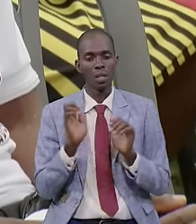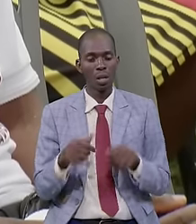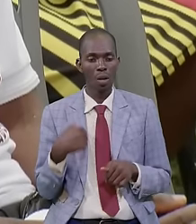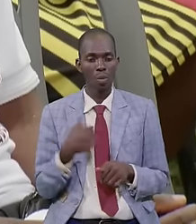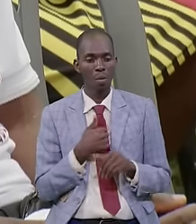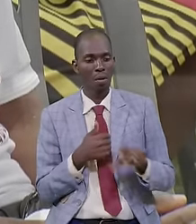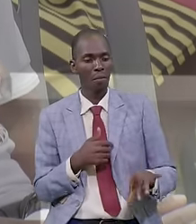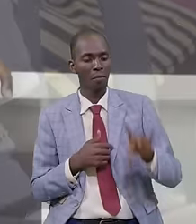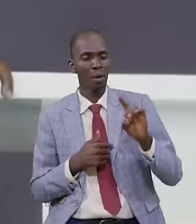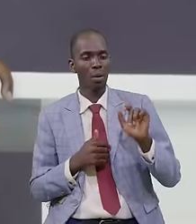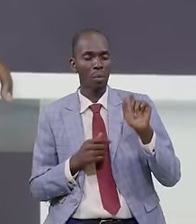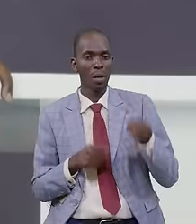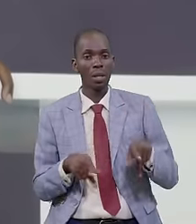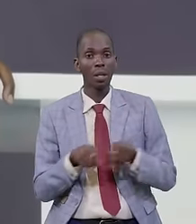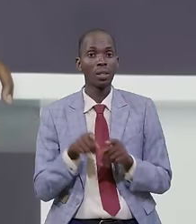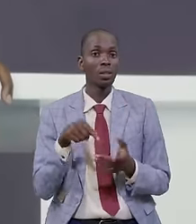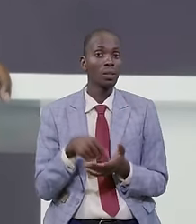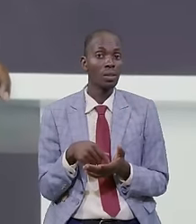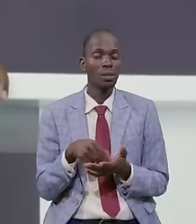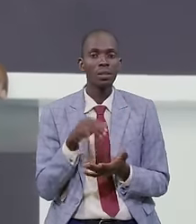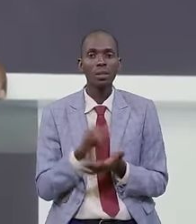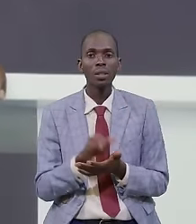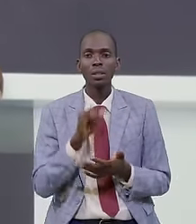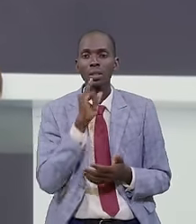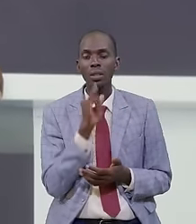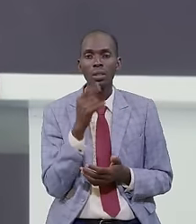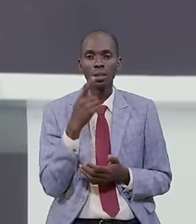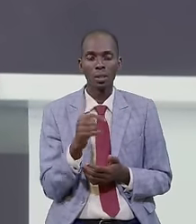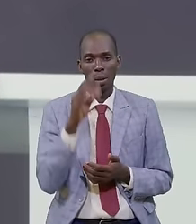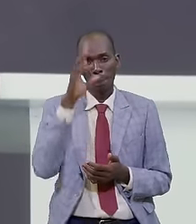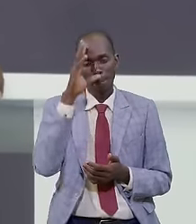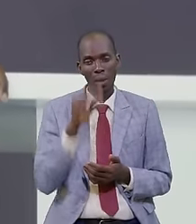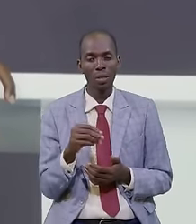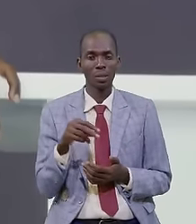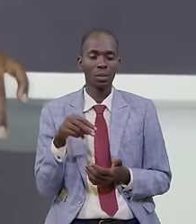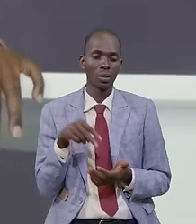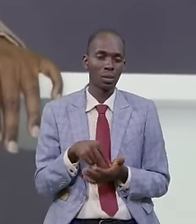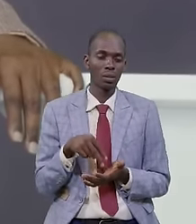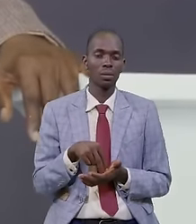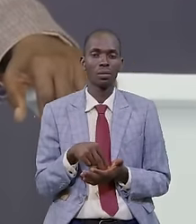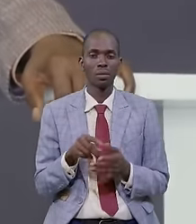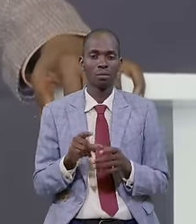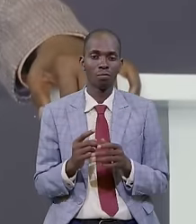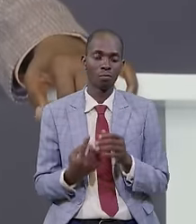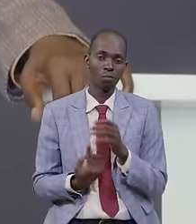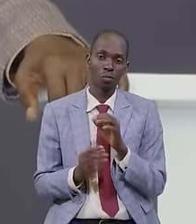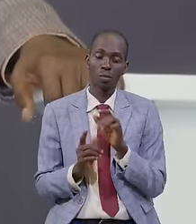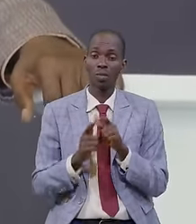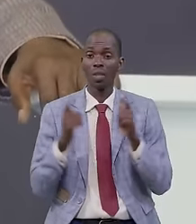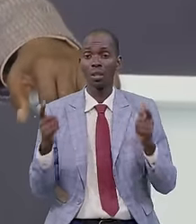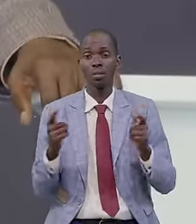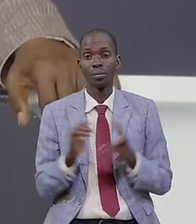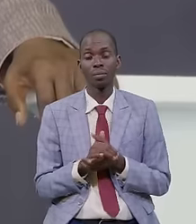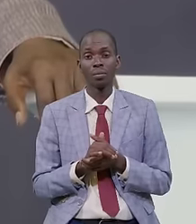one as this? That's a man standing out. His attitude stood out.